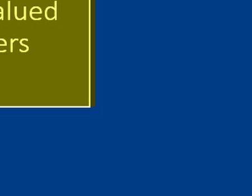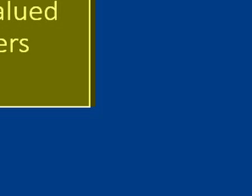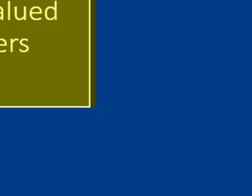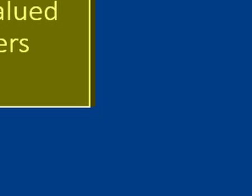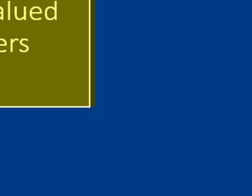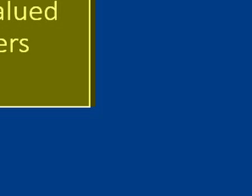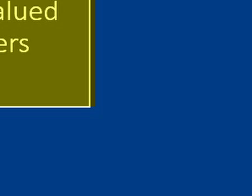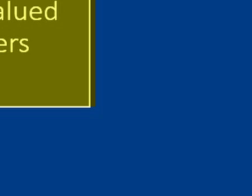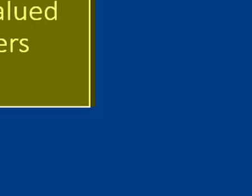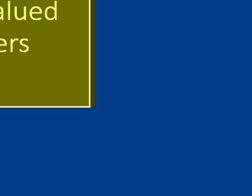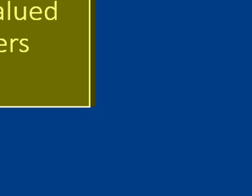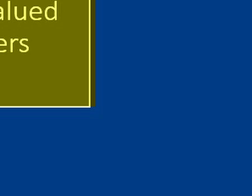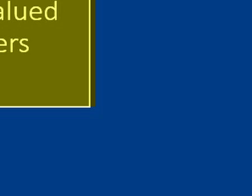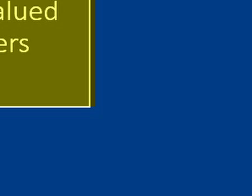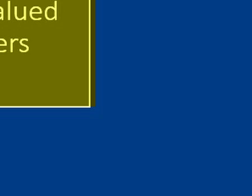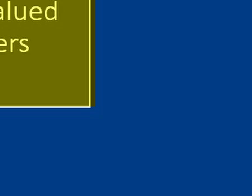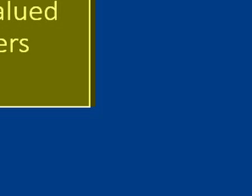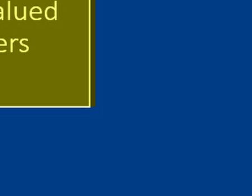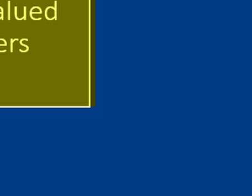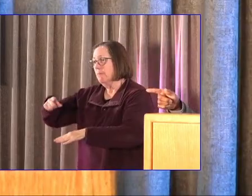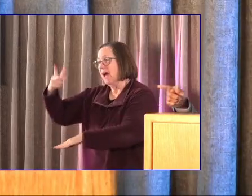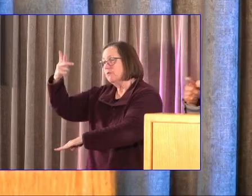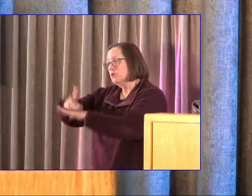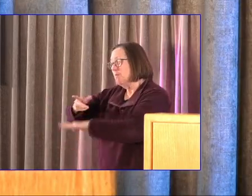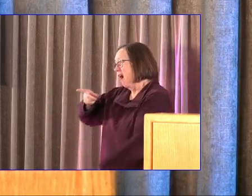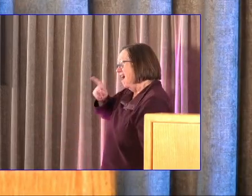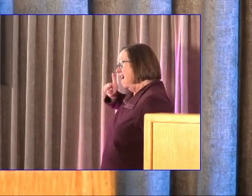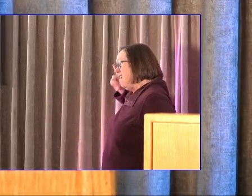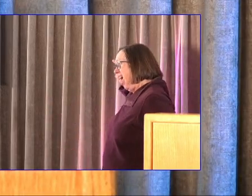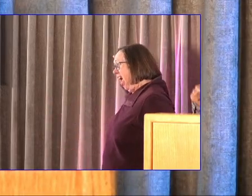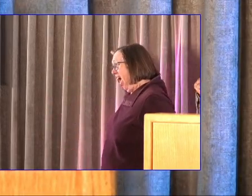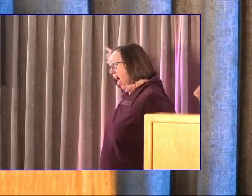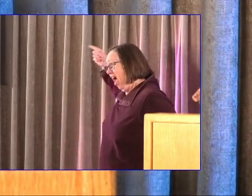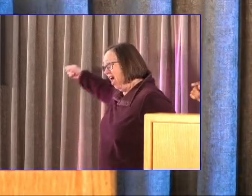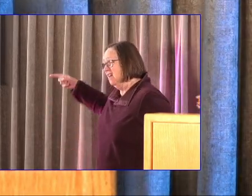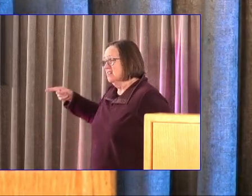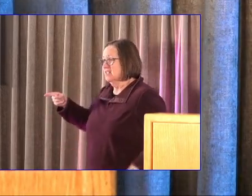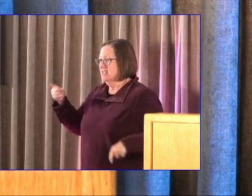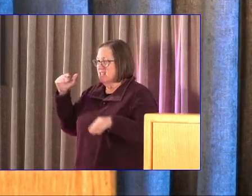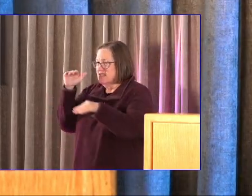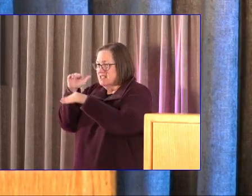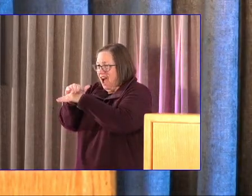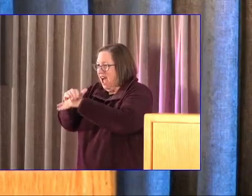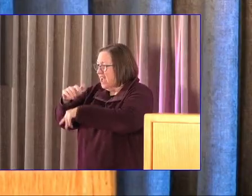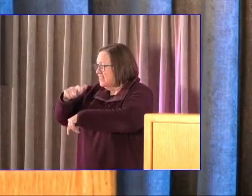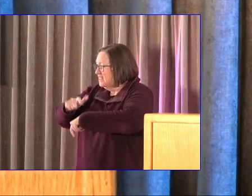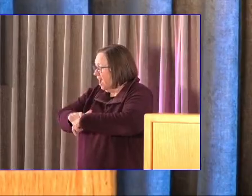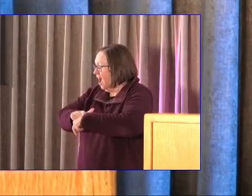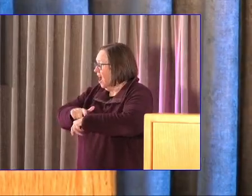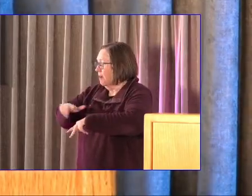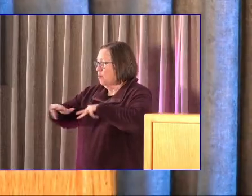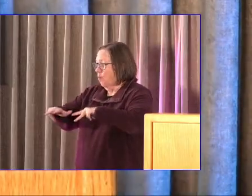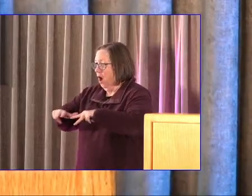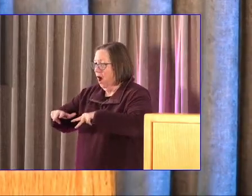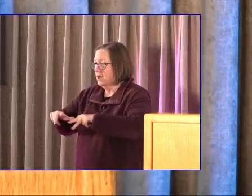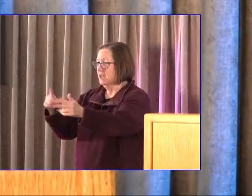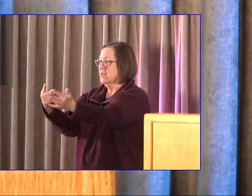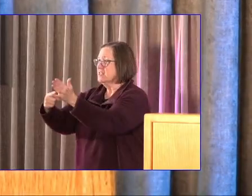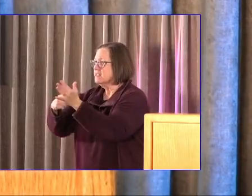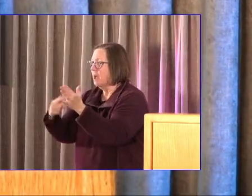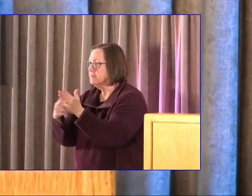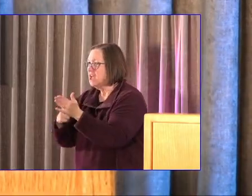dark to get from where they park to the building. And some of them are actually working in some of those buildings by